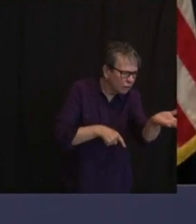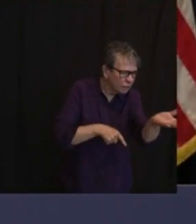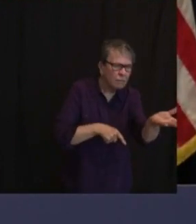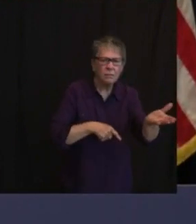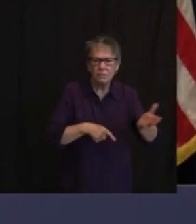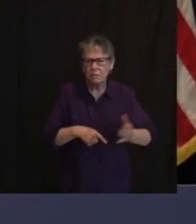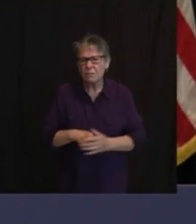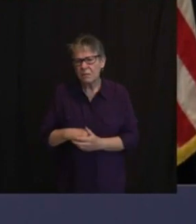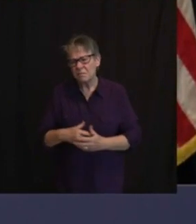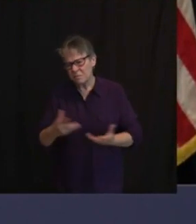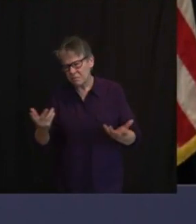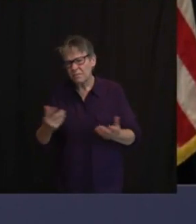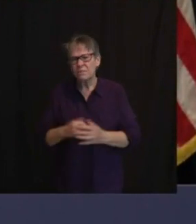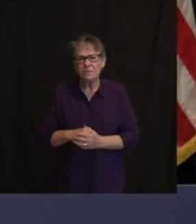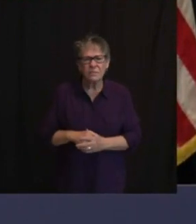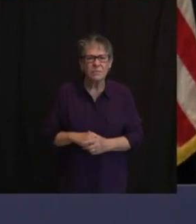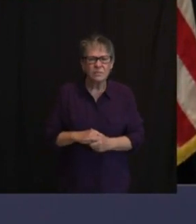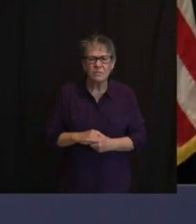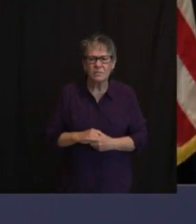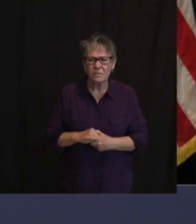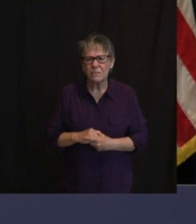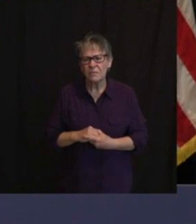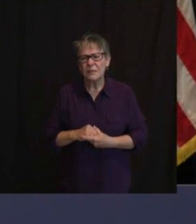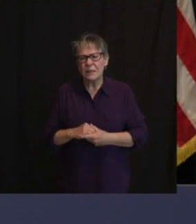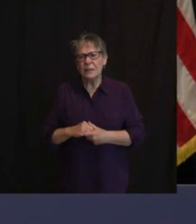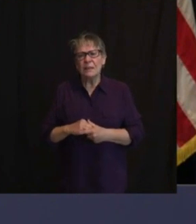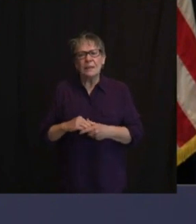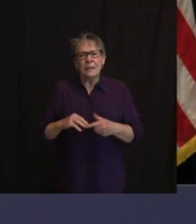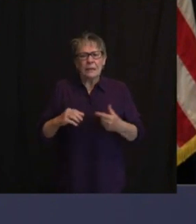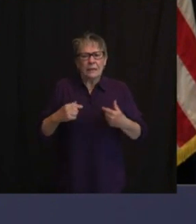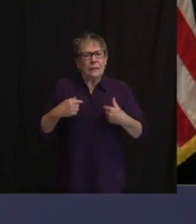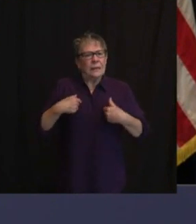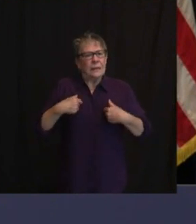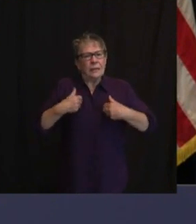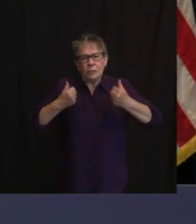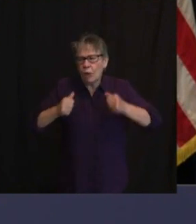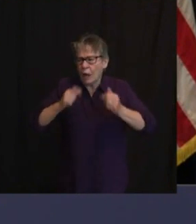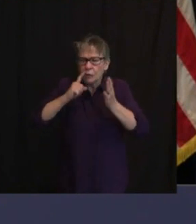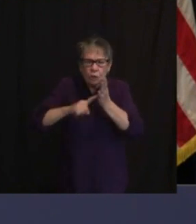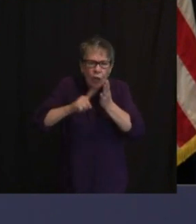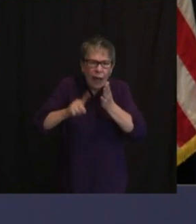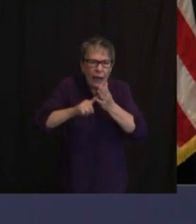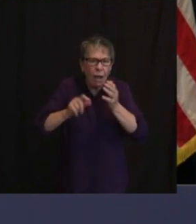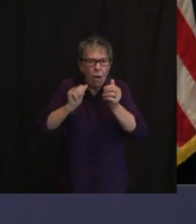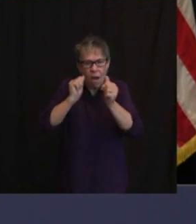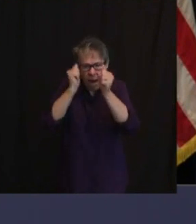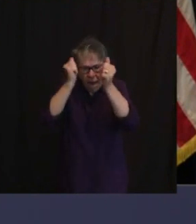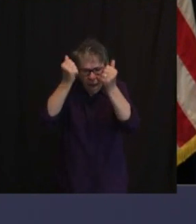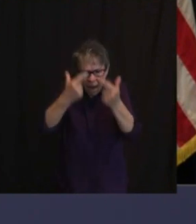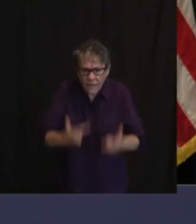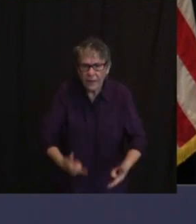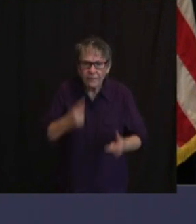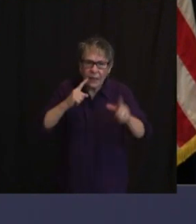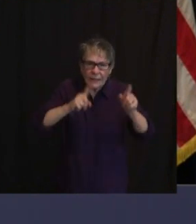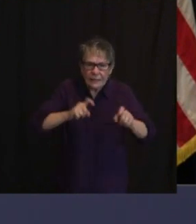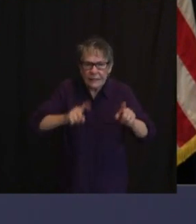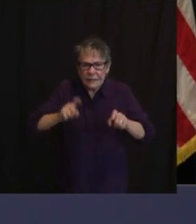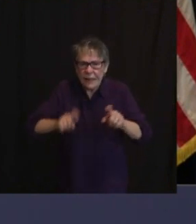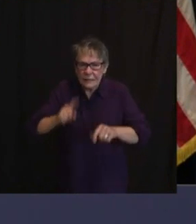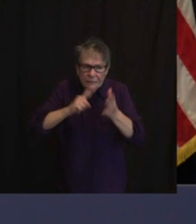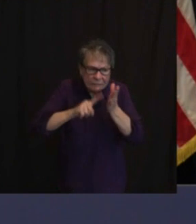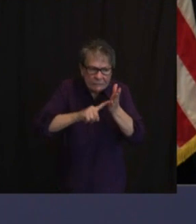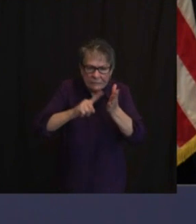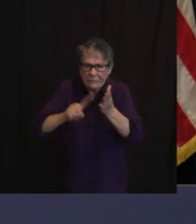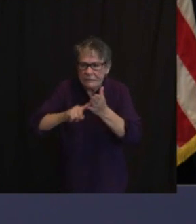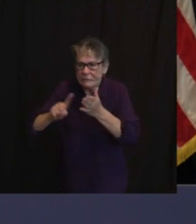looking at everything on testing, nasal swabs, saliva, the whole shoot and match. I don't have any specific on 3D printed ones, but I'm